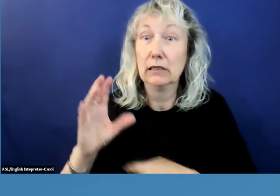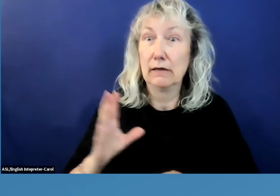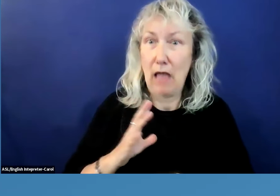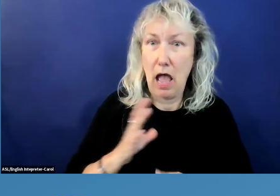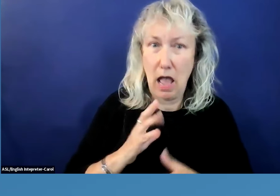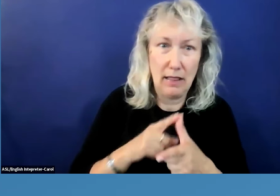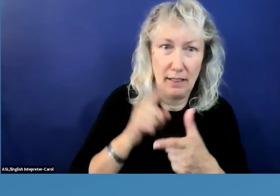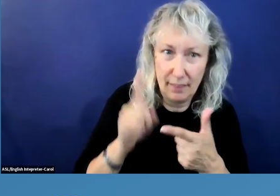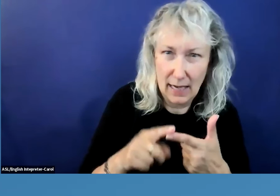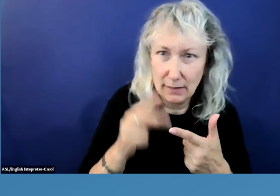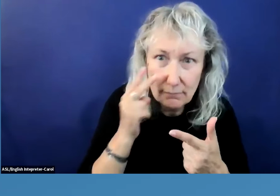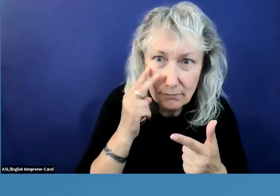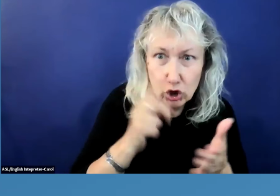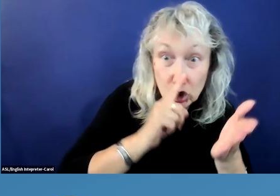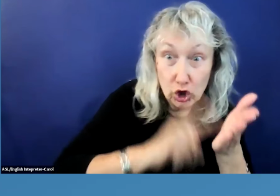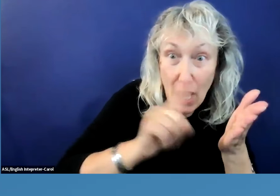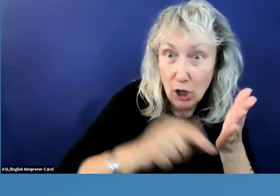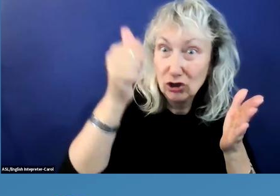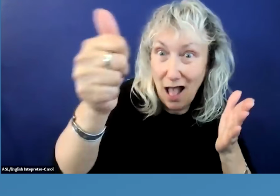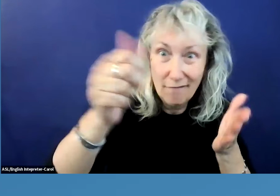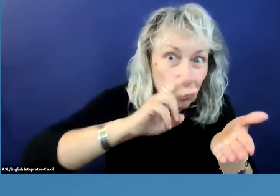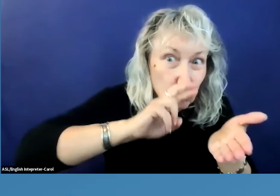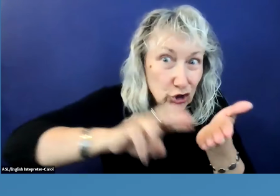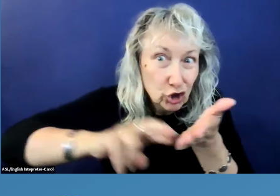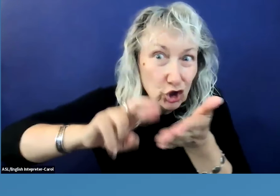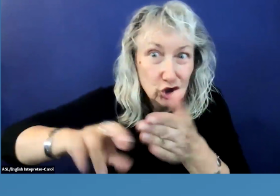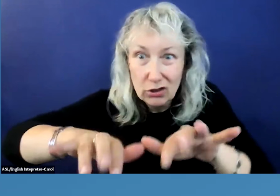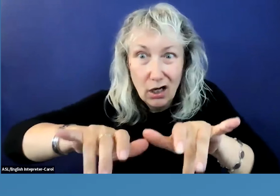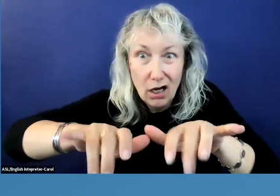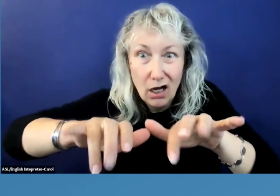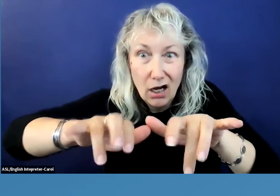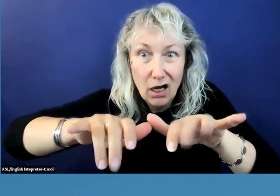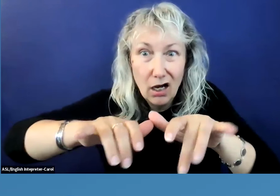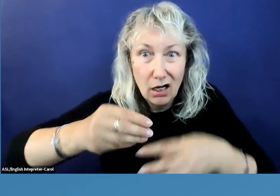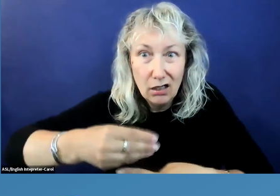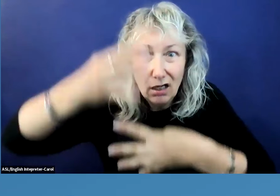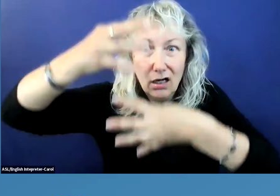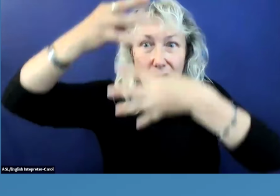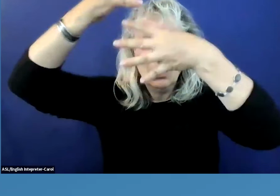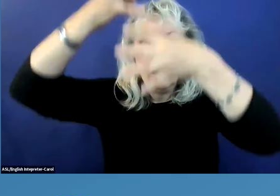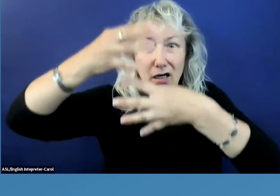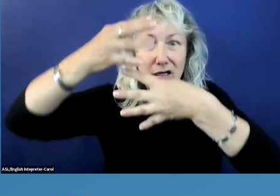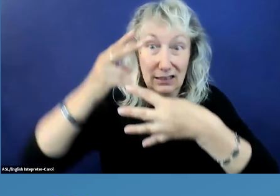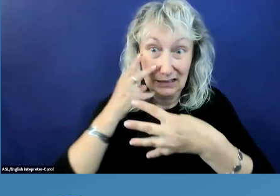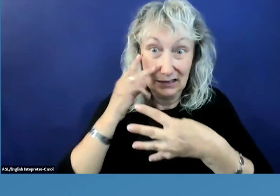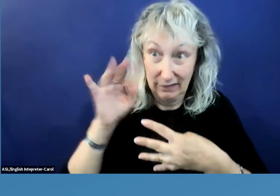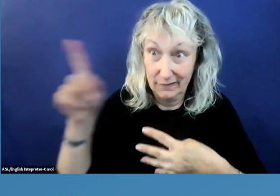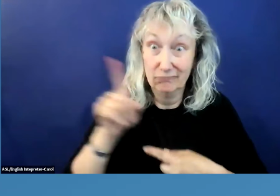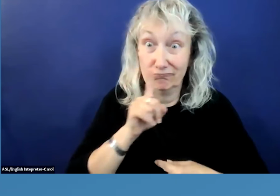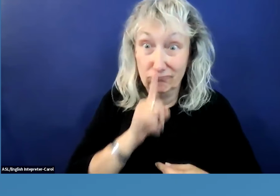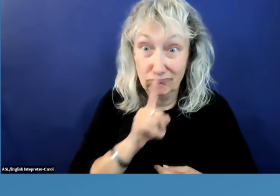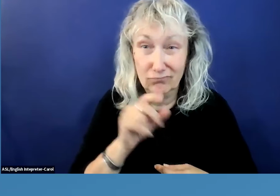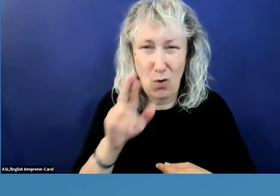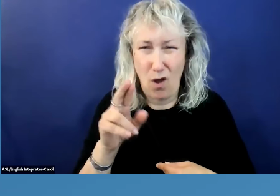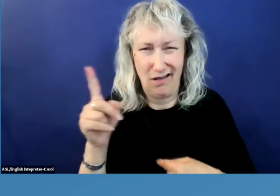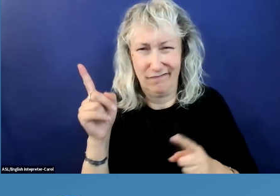information, right? That you can confirm by looking up maybe on the internet or that you're already familiar